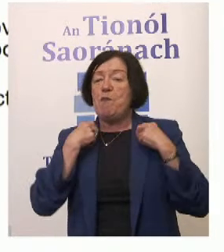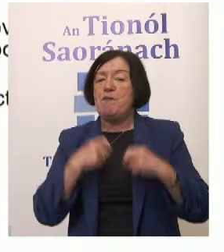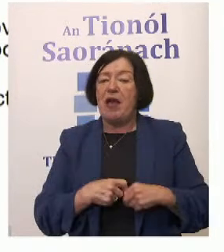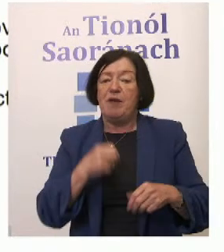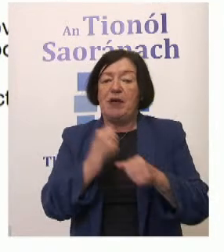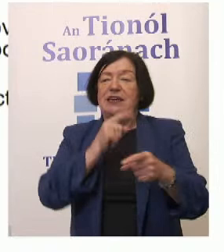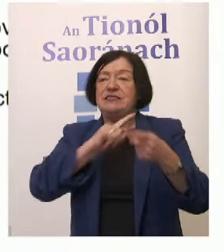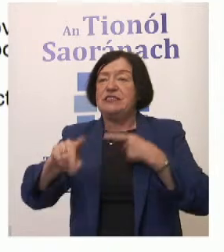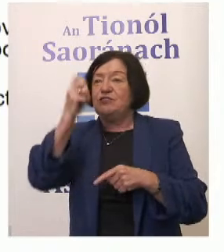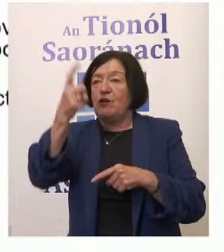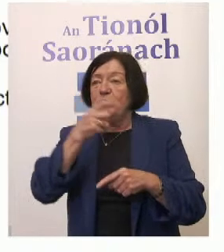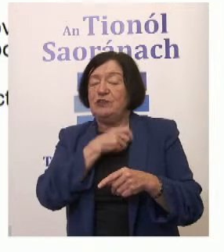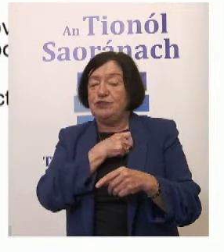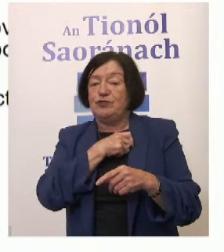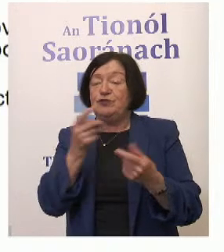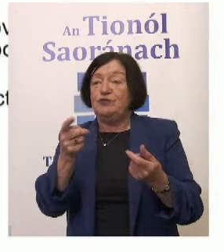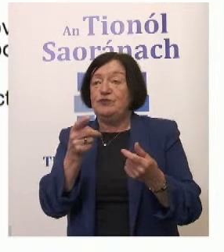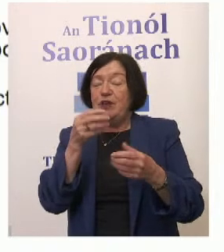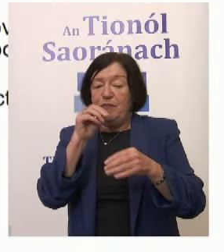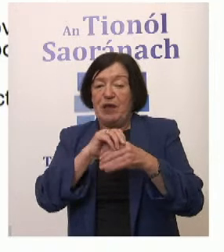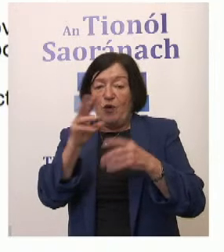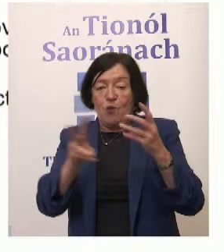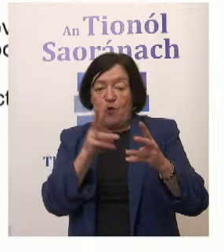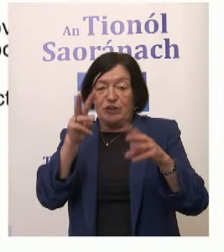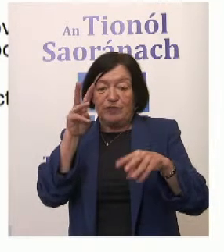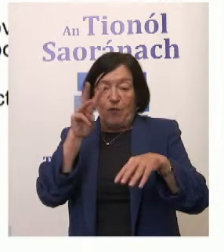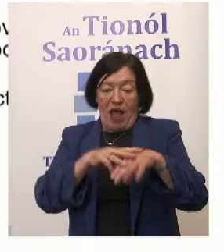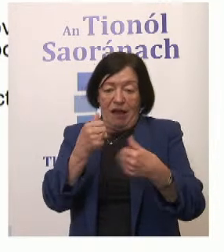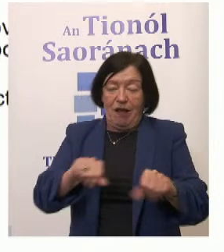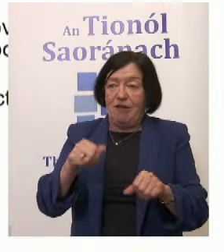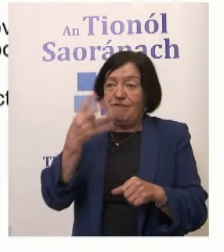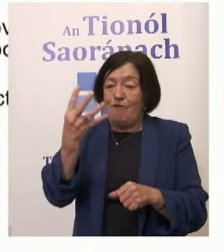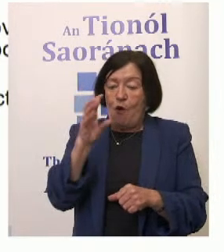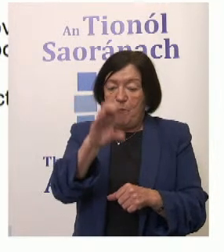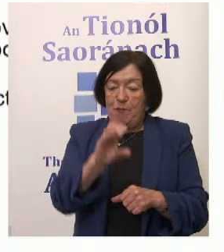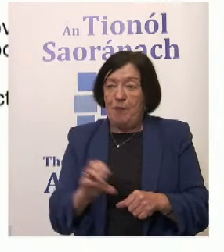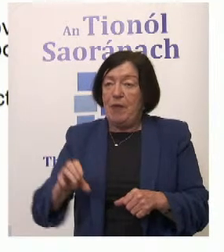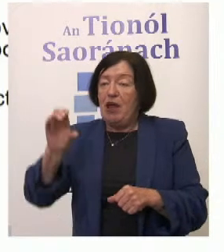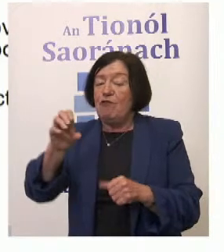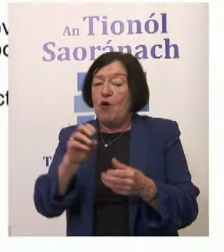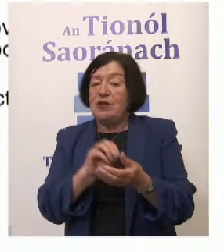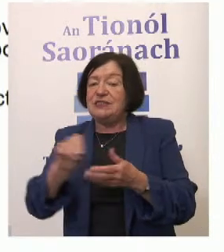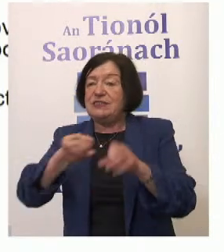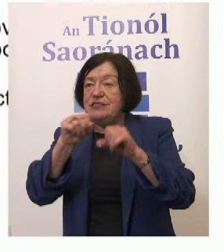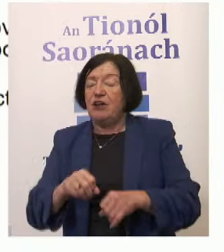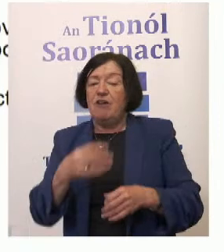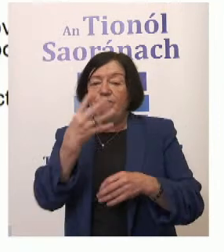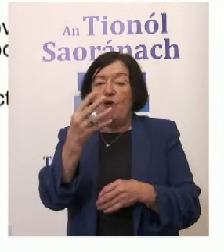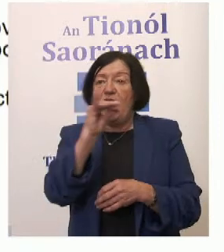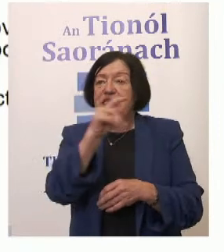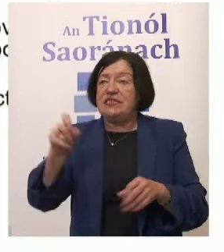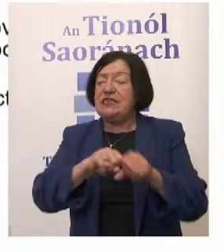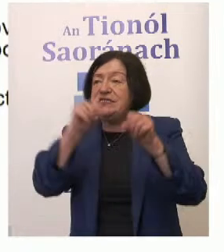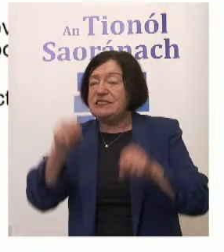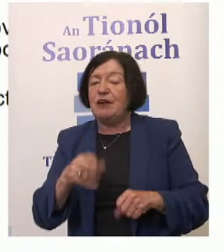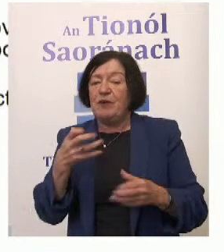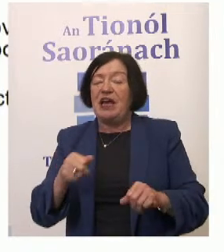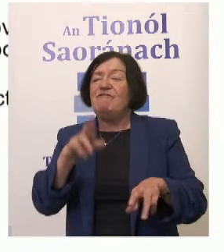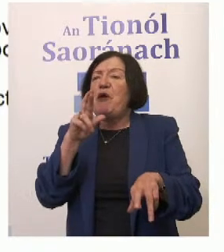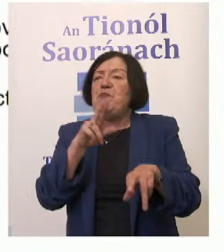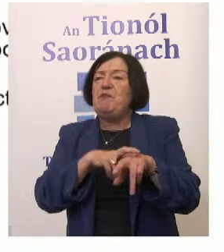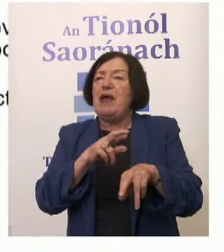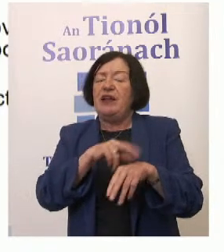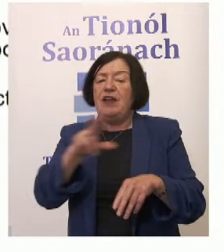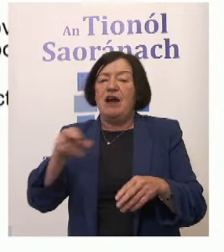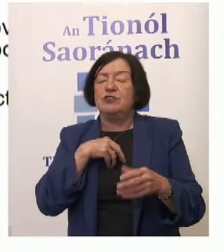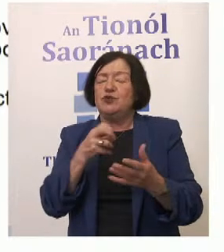setting somebody on top to drive efficiencies between the 4 local authorities. So you have 4 payroll systems, 4 IT systems. Can we have it better? Not to